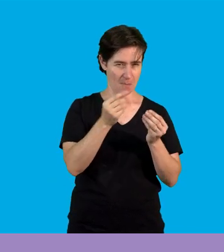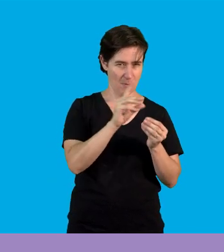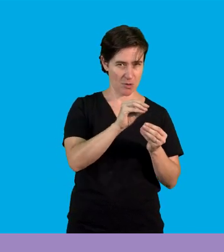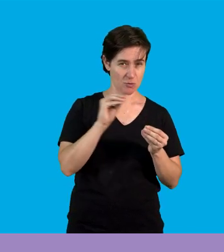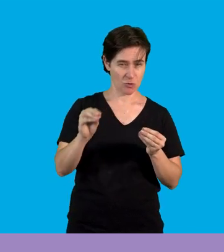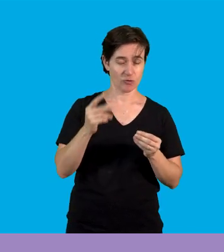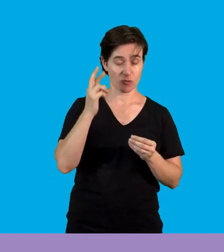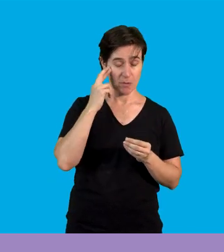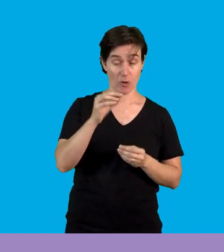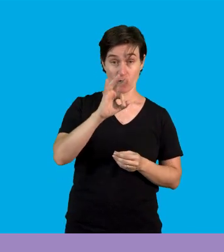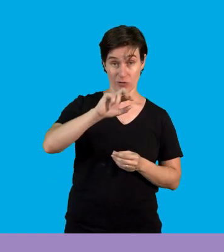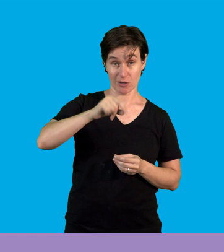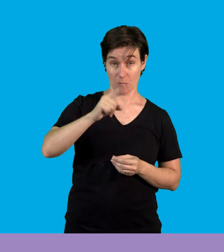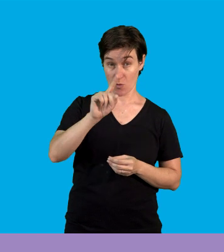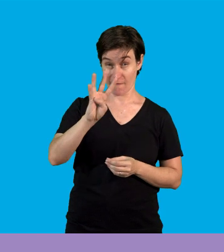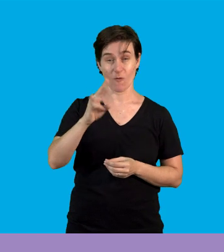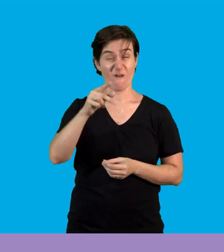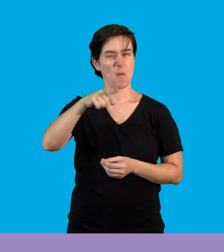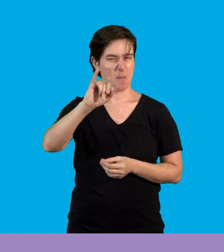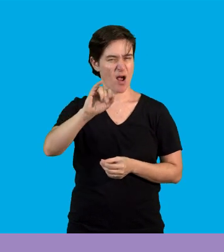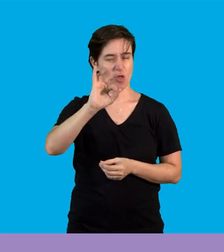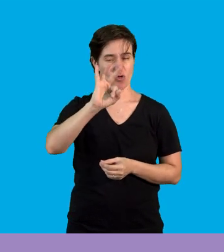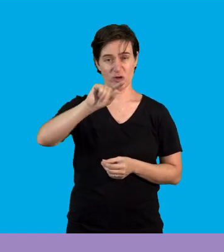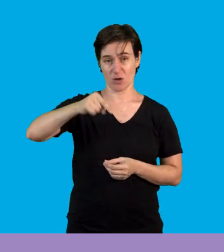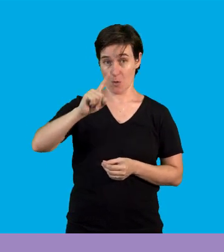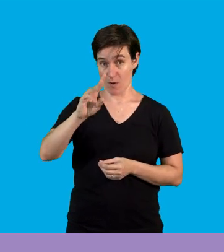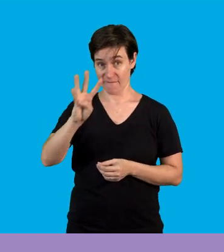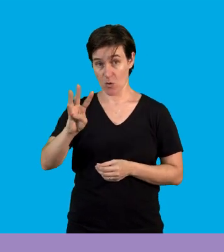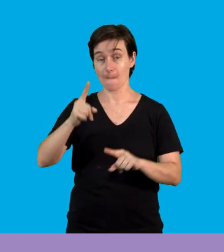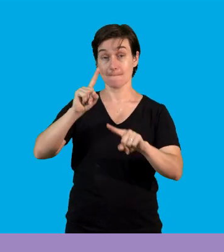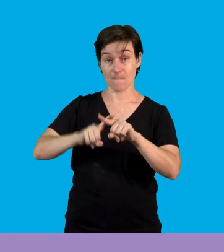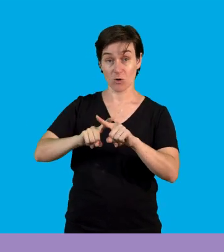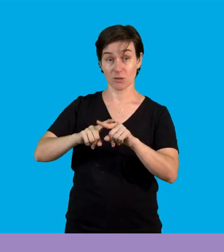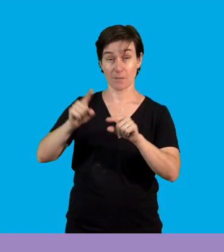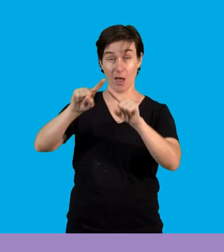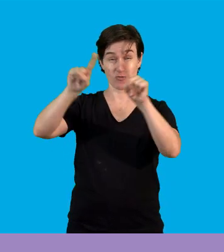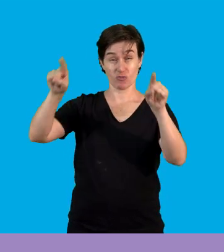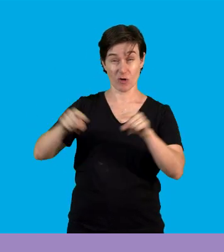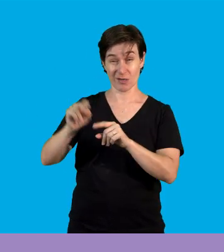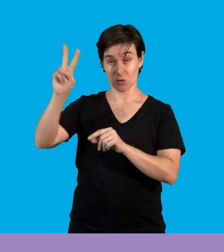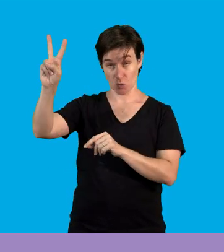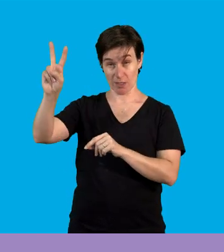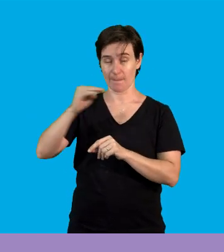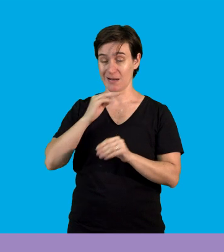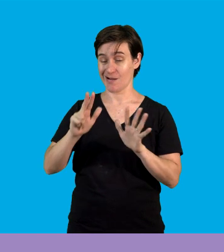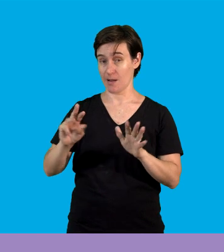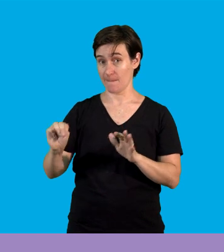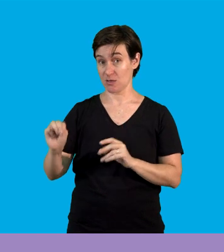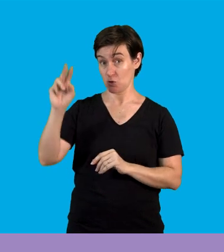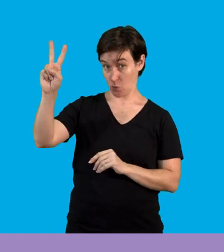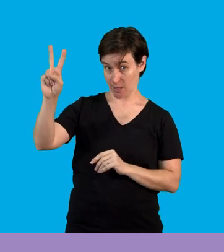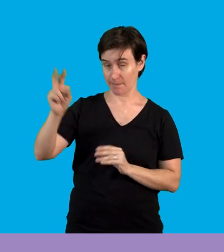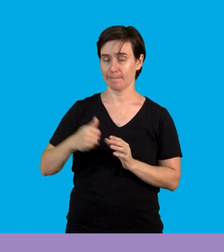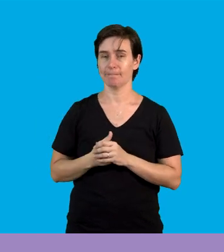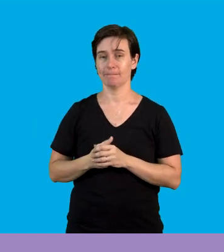pi is 3,14. We're going to multiply this by the radius squared, and the radius in this case is 8